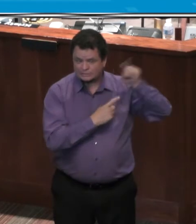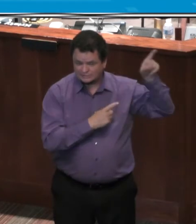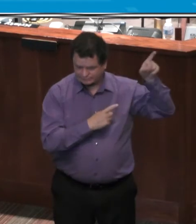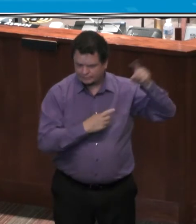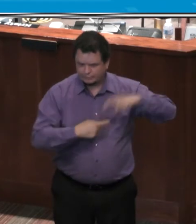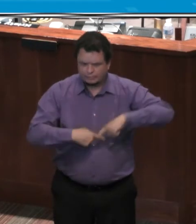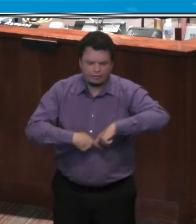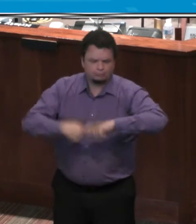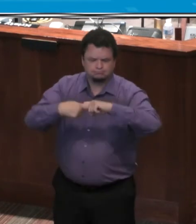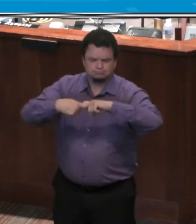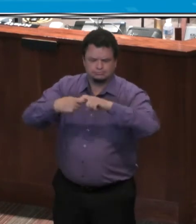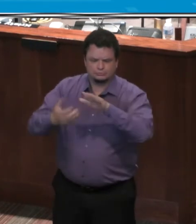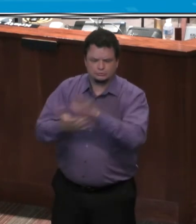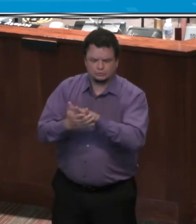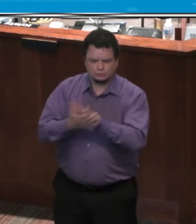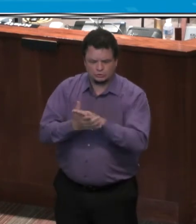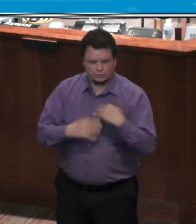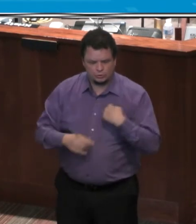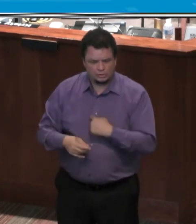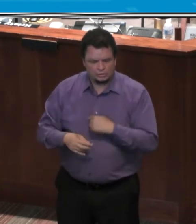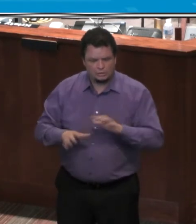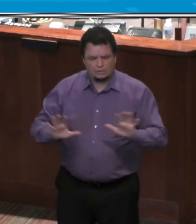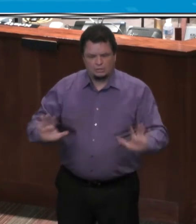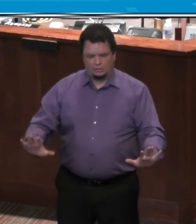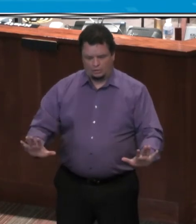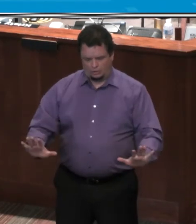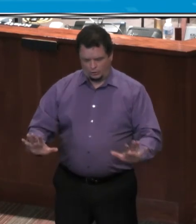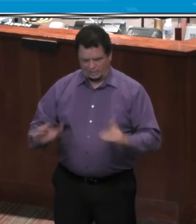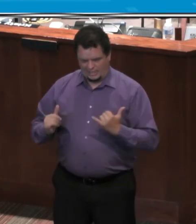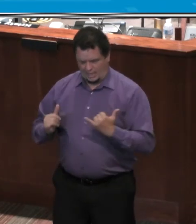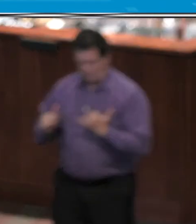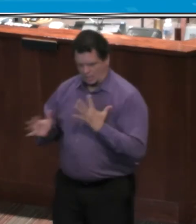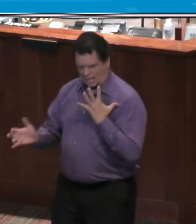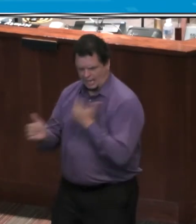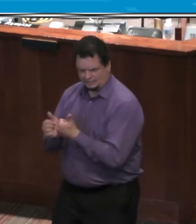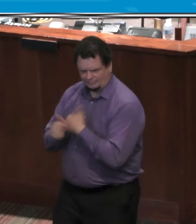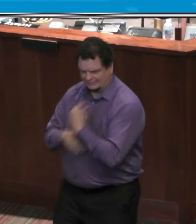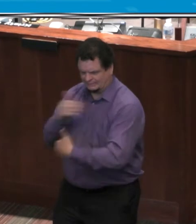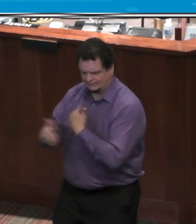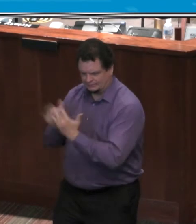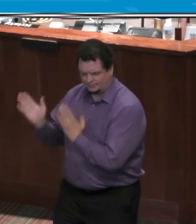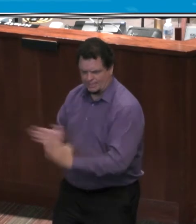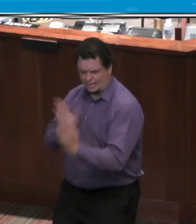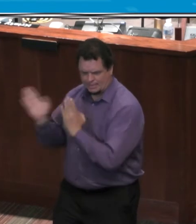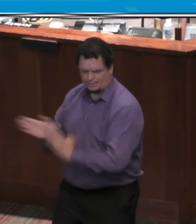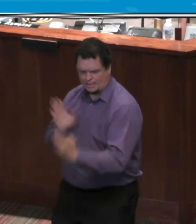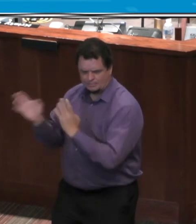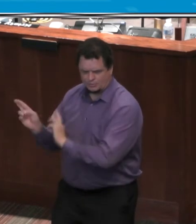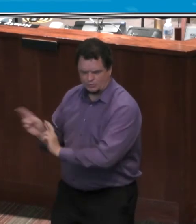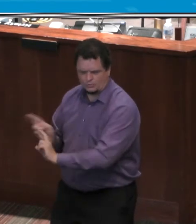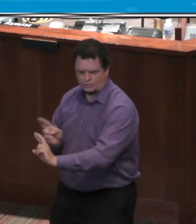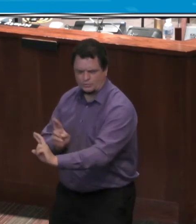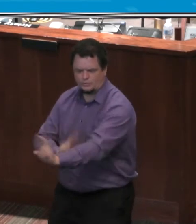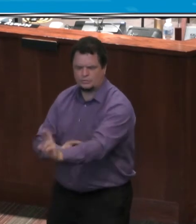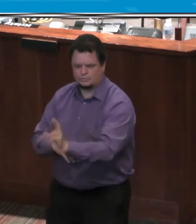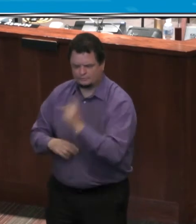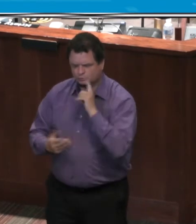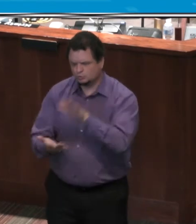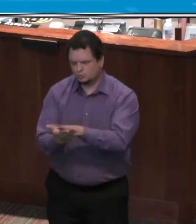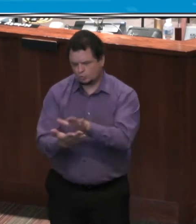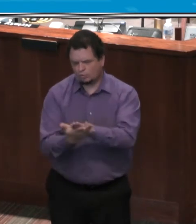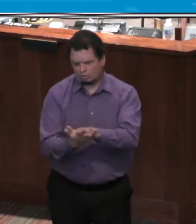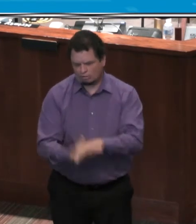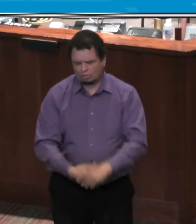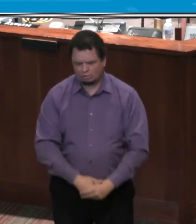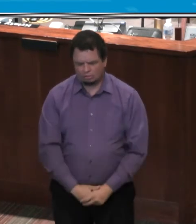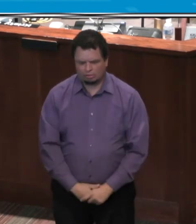with our Pikes Peak region superintendents, as well as our nursing group. And they are really the subject matter experts within schools.